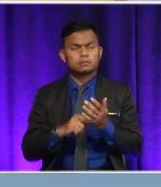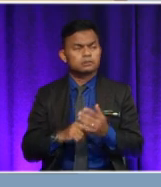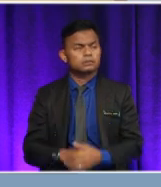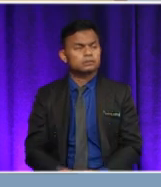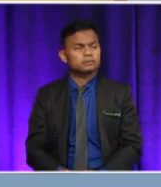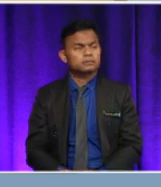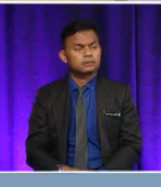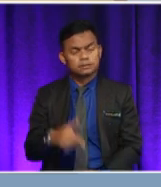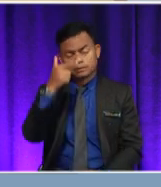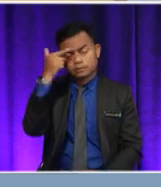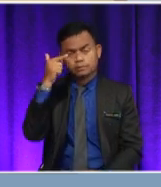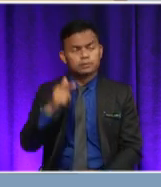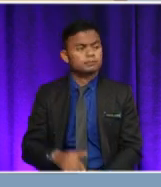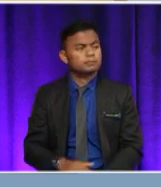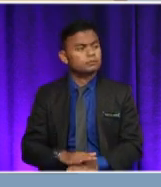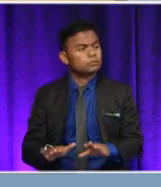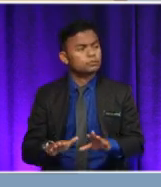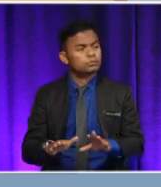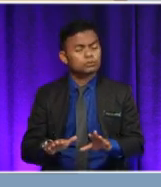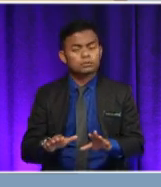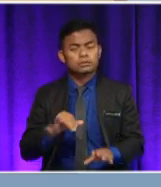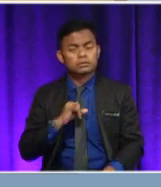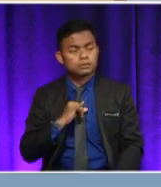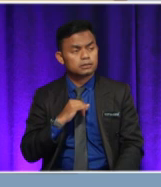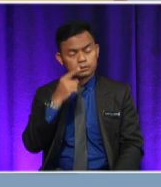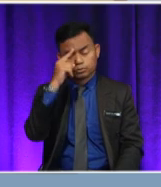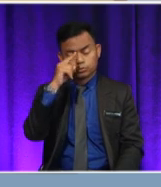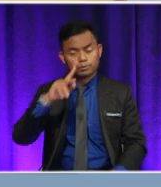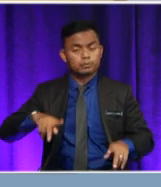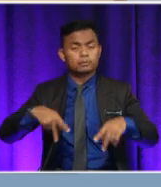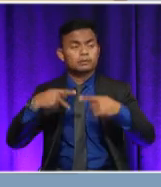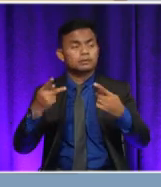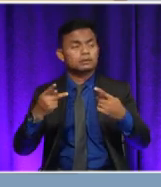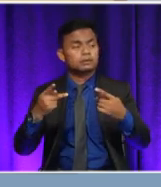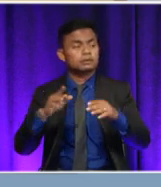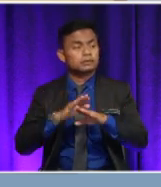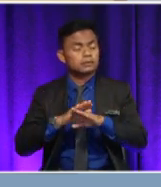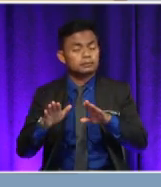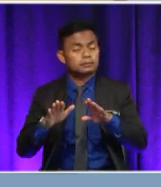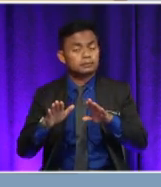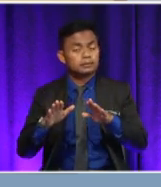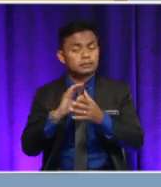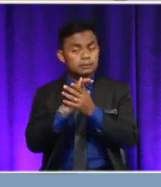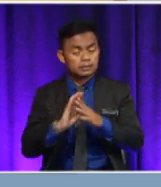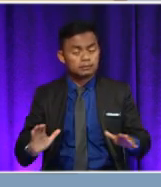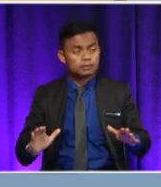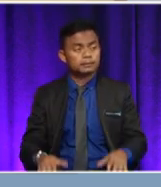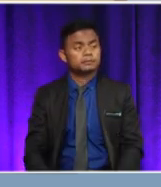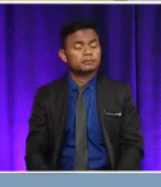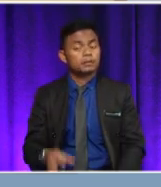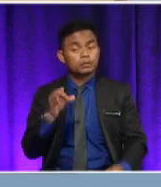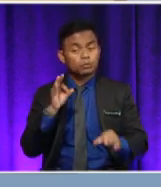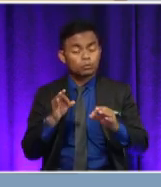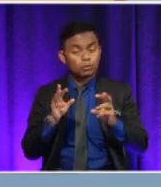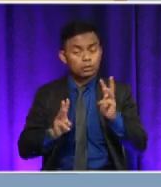is because it is simply not my nature to be or go somewhere without guaranteed safety. And although I like